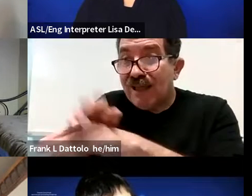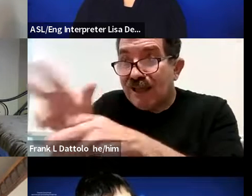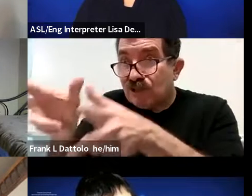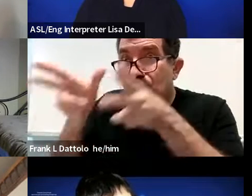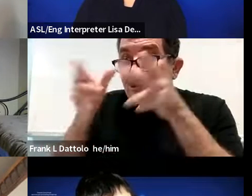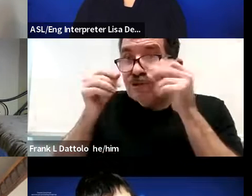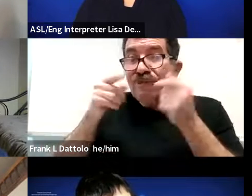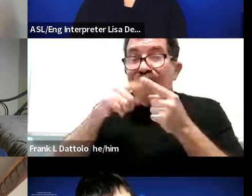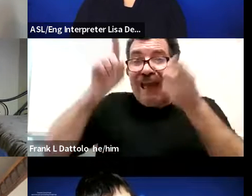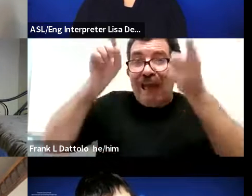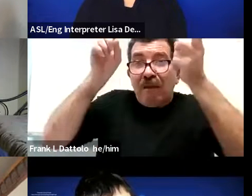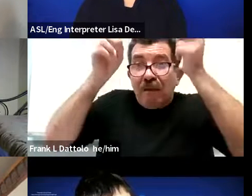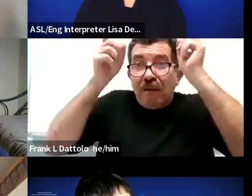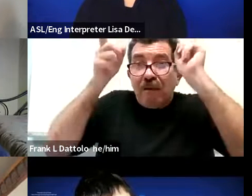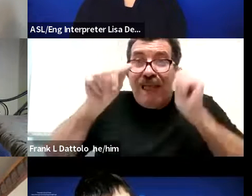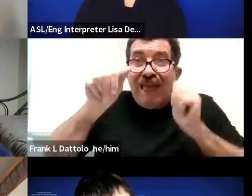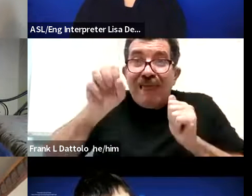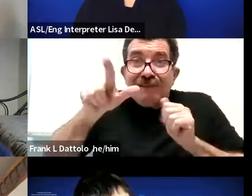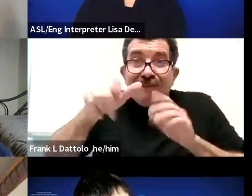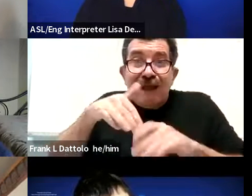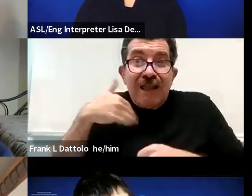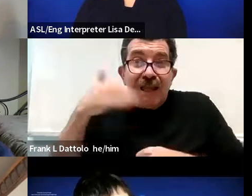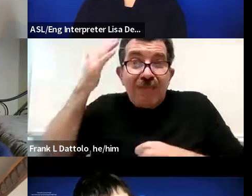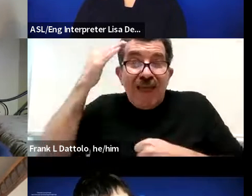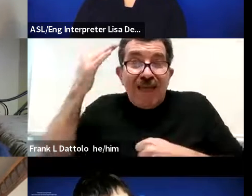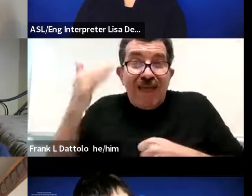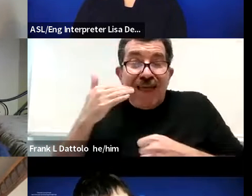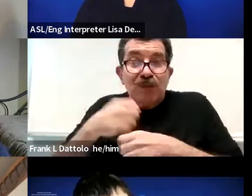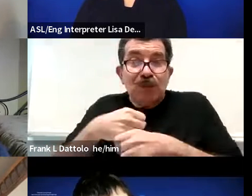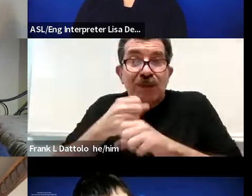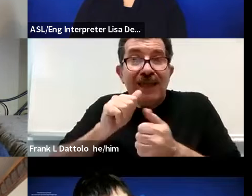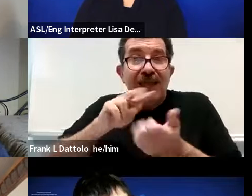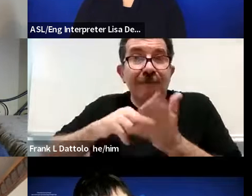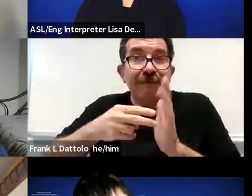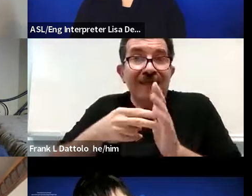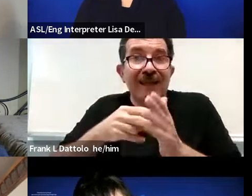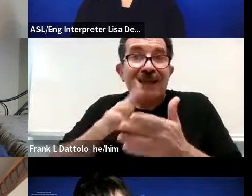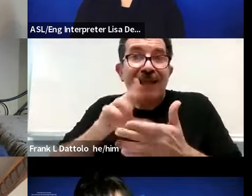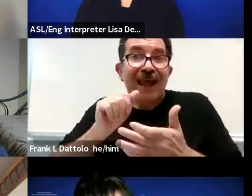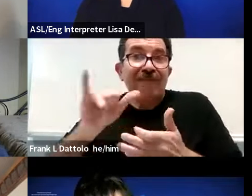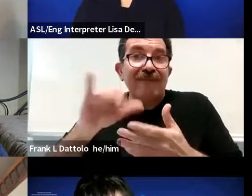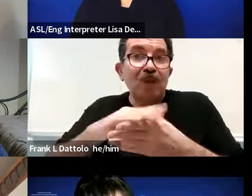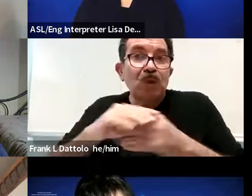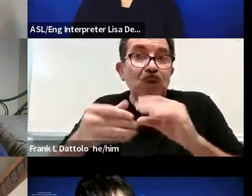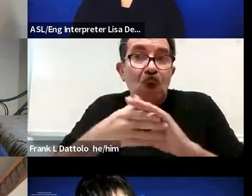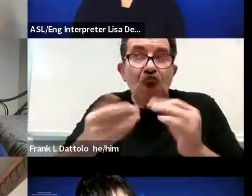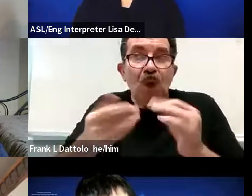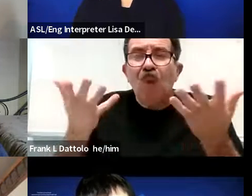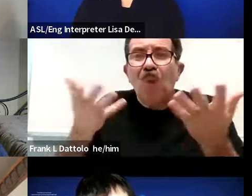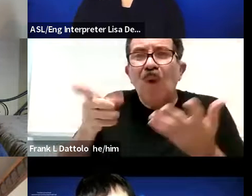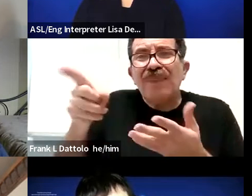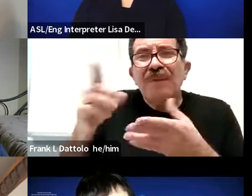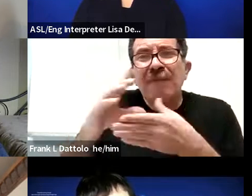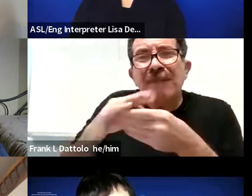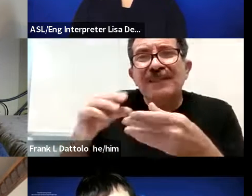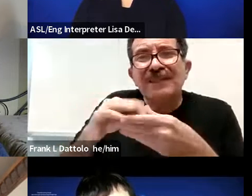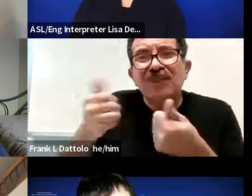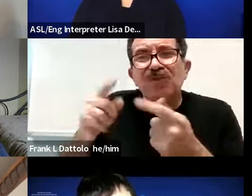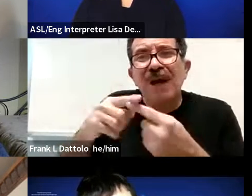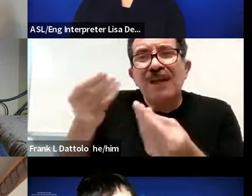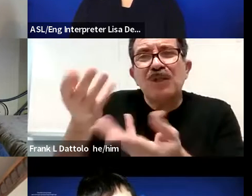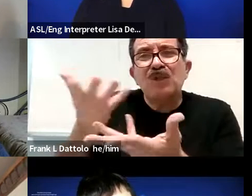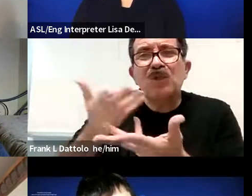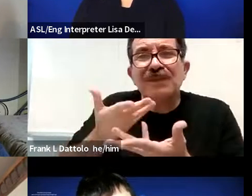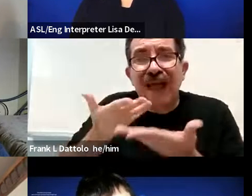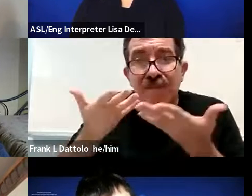me. It's my second language. I'm taking it in English and I understand it, but in my head, I'm also simultaneously translating that